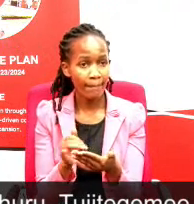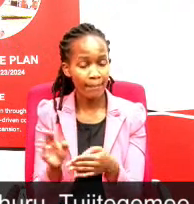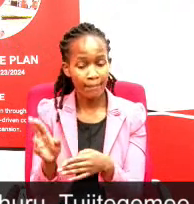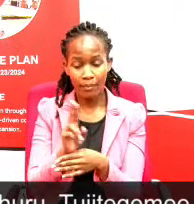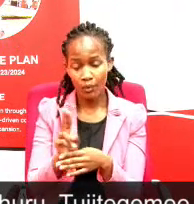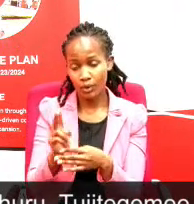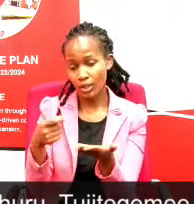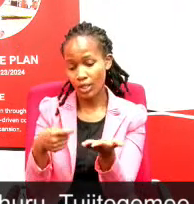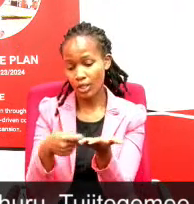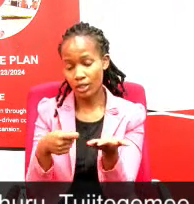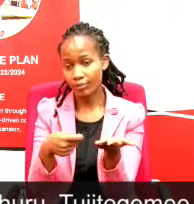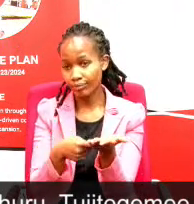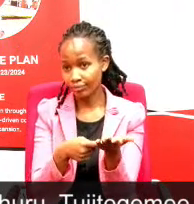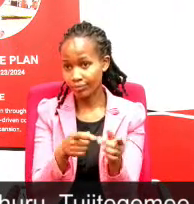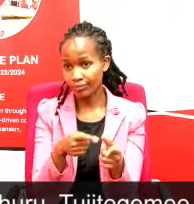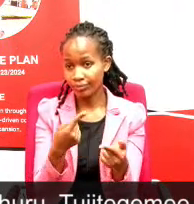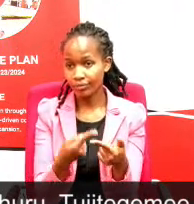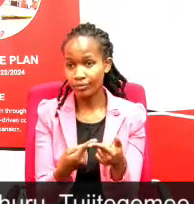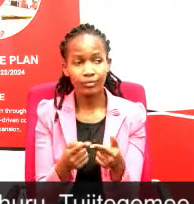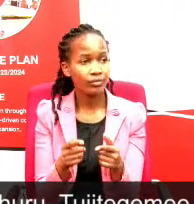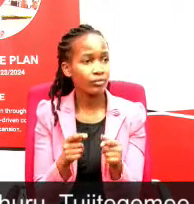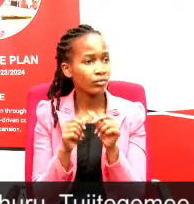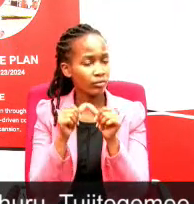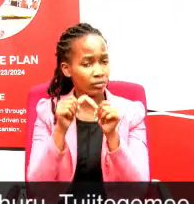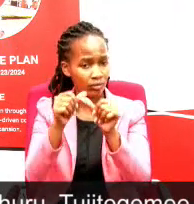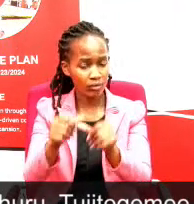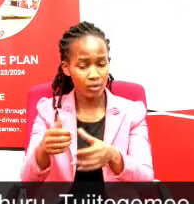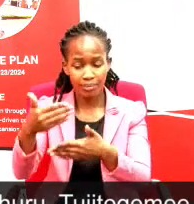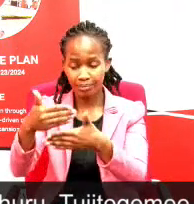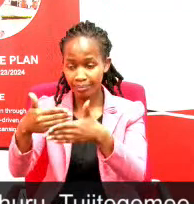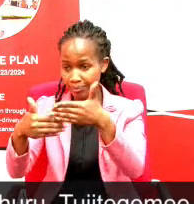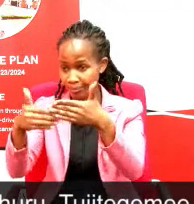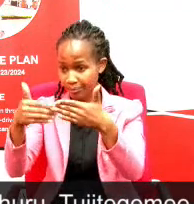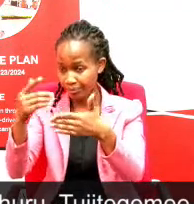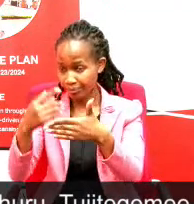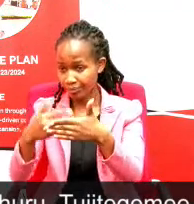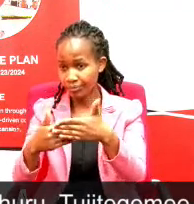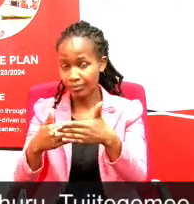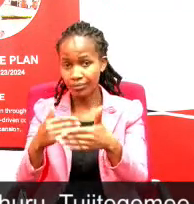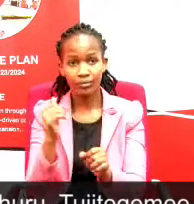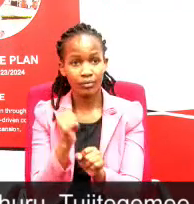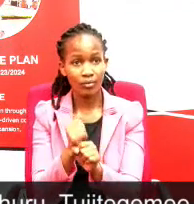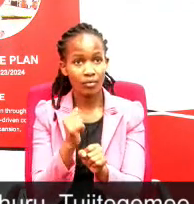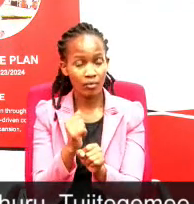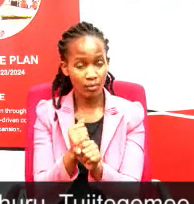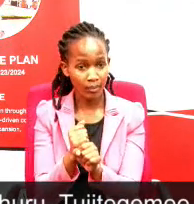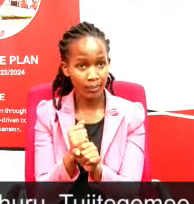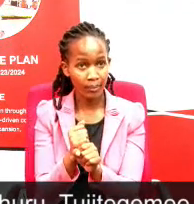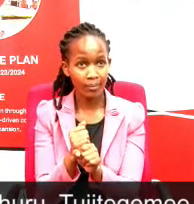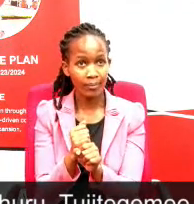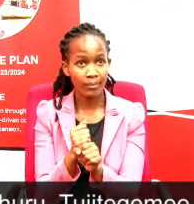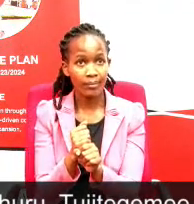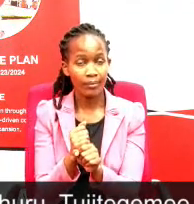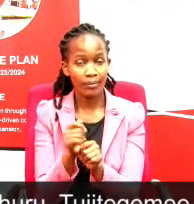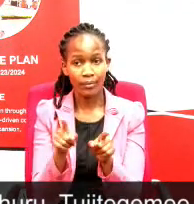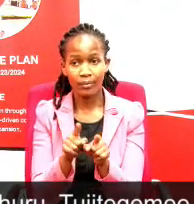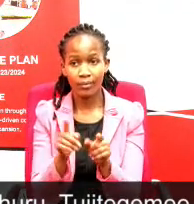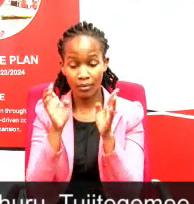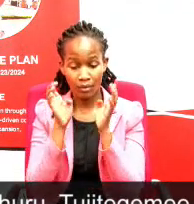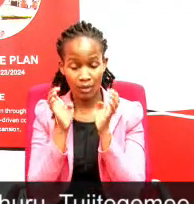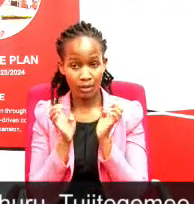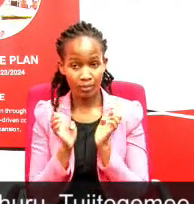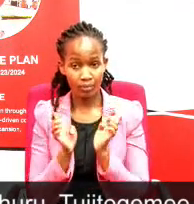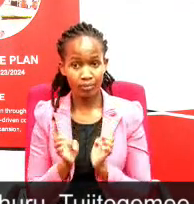of technology. The objective was to continue to build a performance-driven and ethical